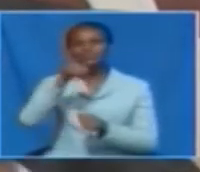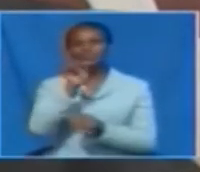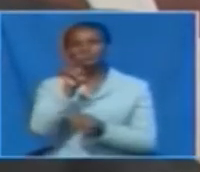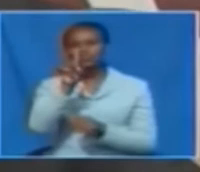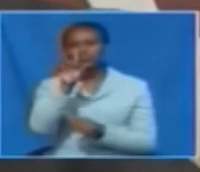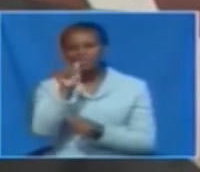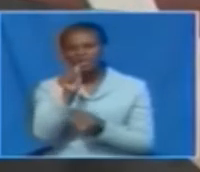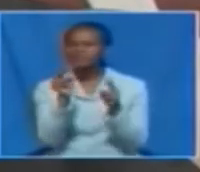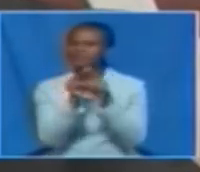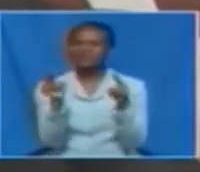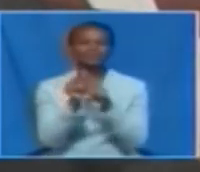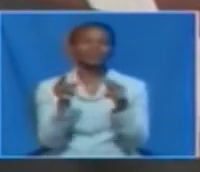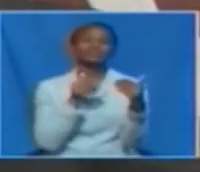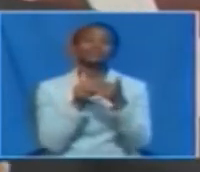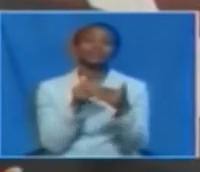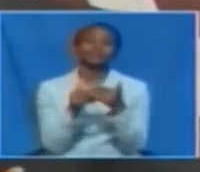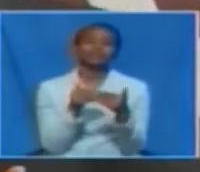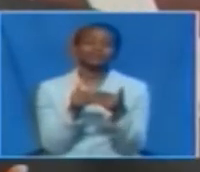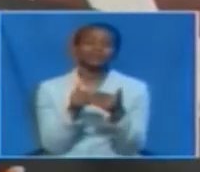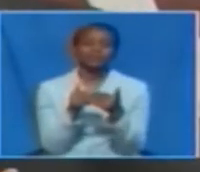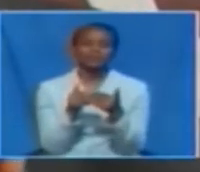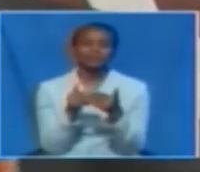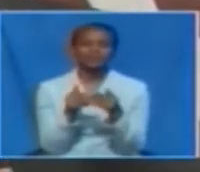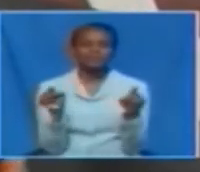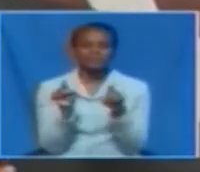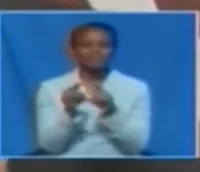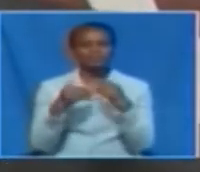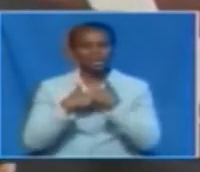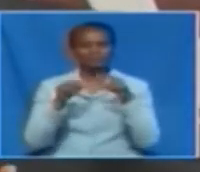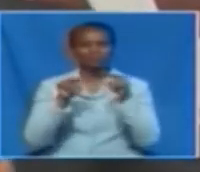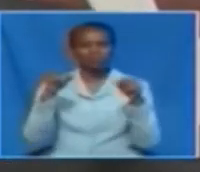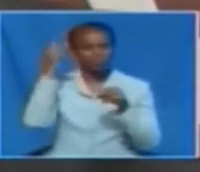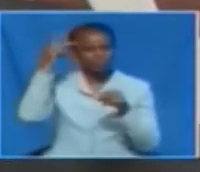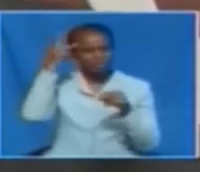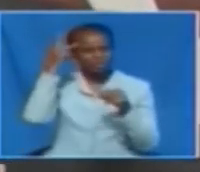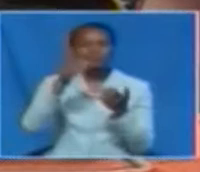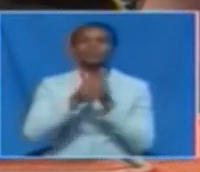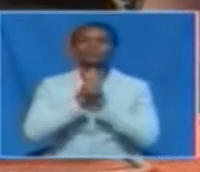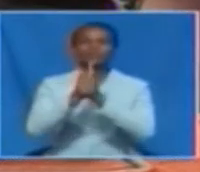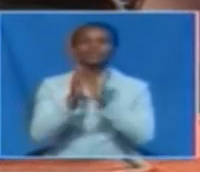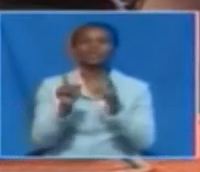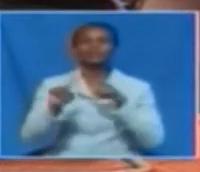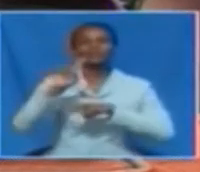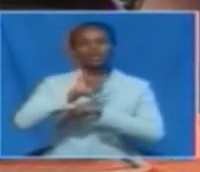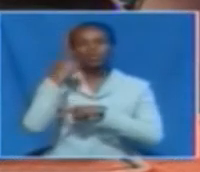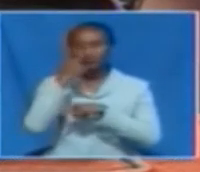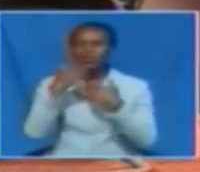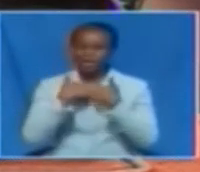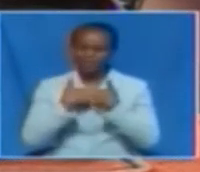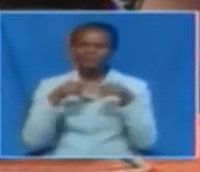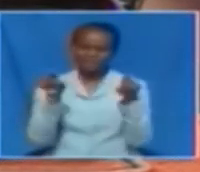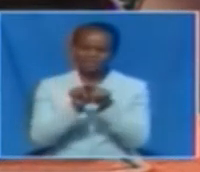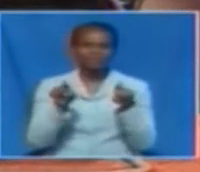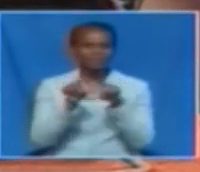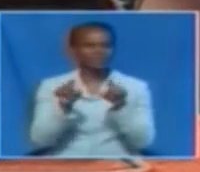He was always in the bosom. And so there is no political leader today who has not had, even in family,